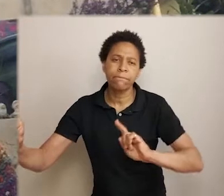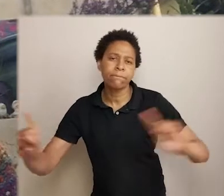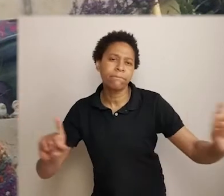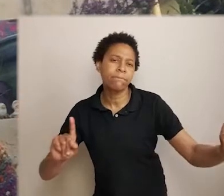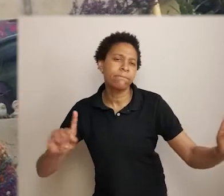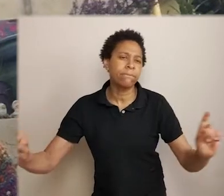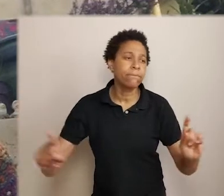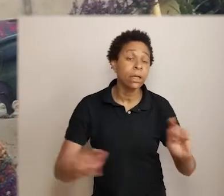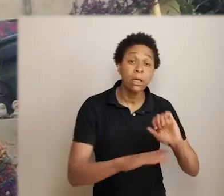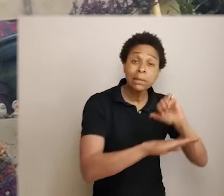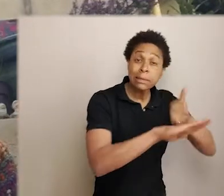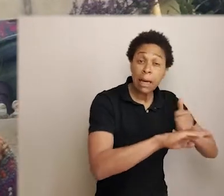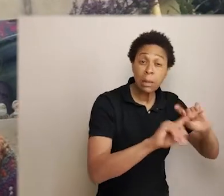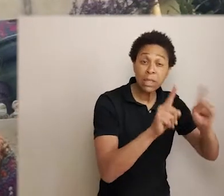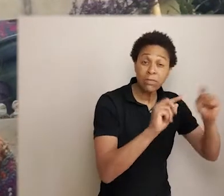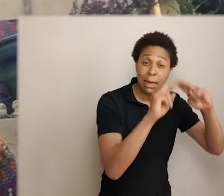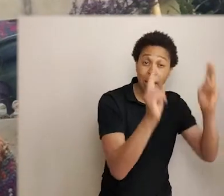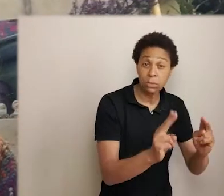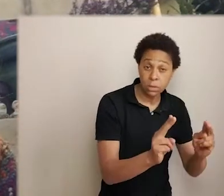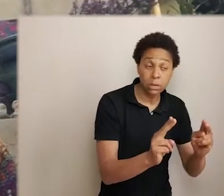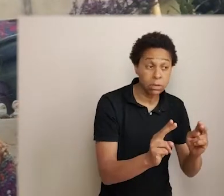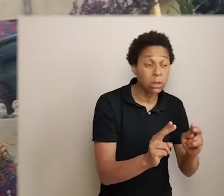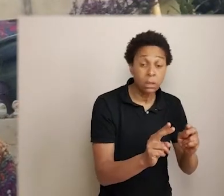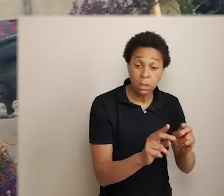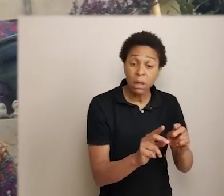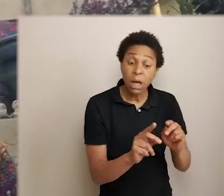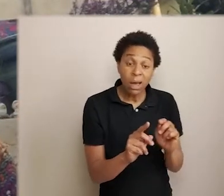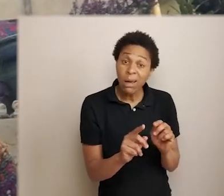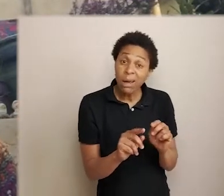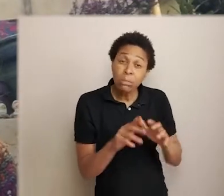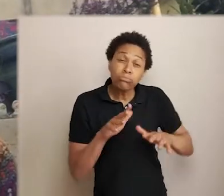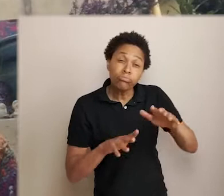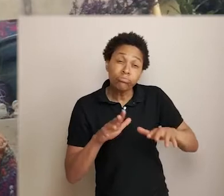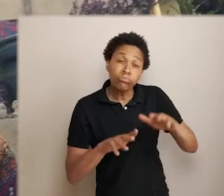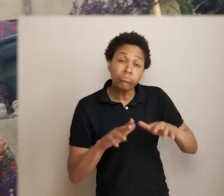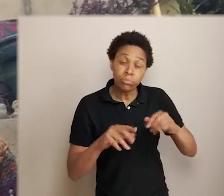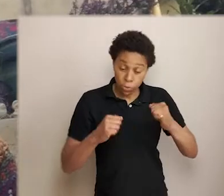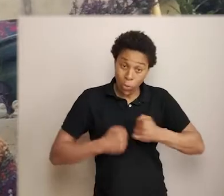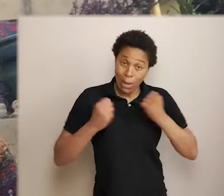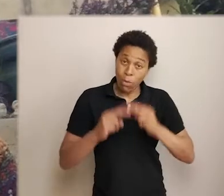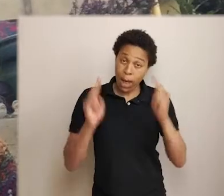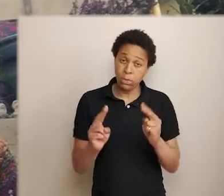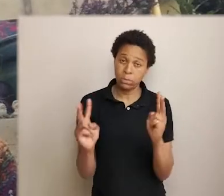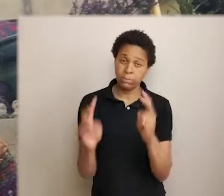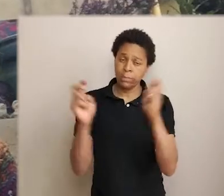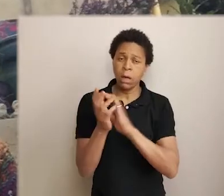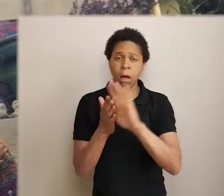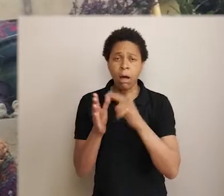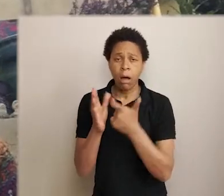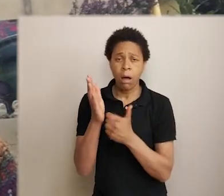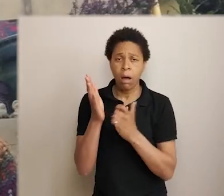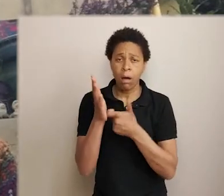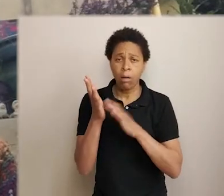houses around the city that became kind of offshoots of Harmony House. Actually, the house I live now is still called Harmony